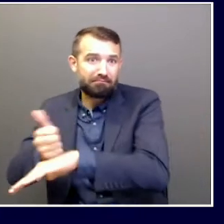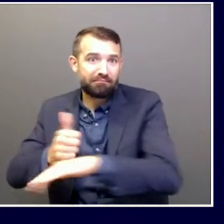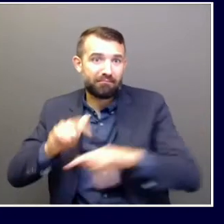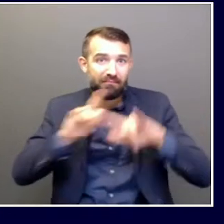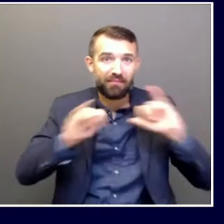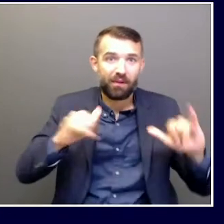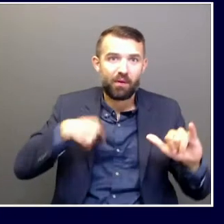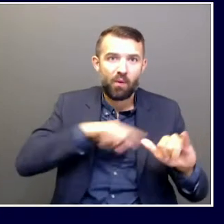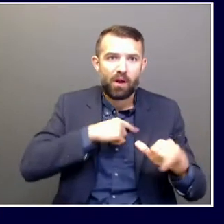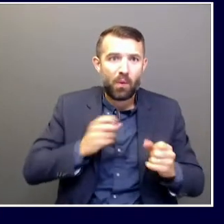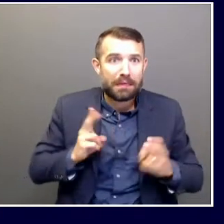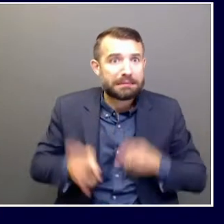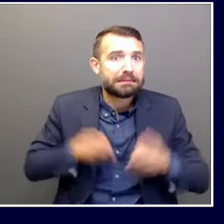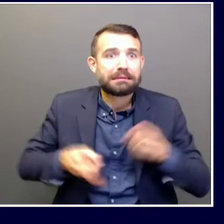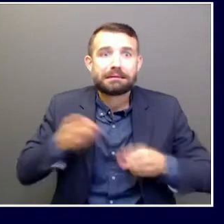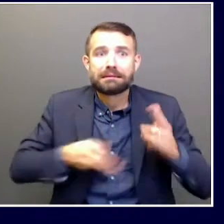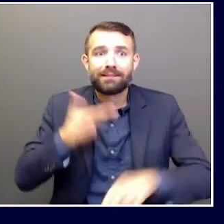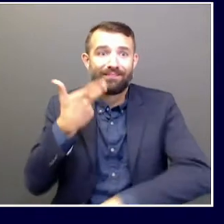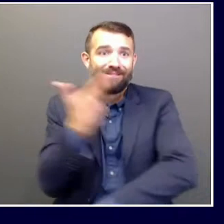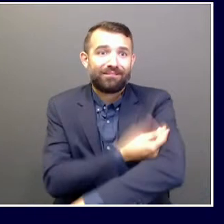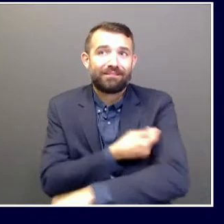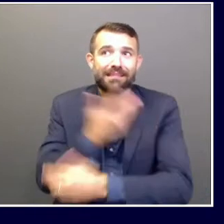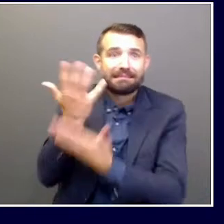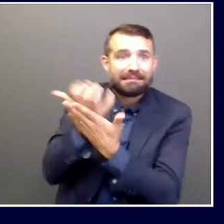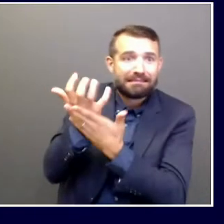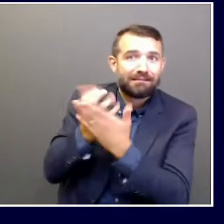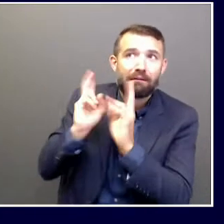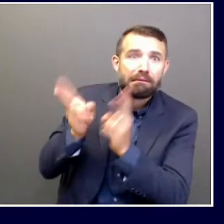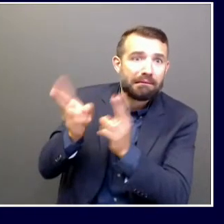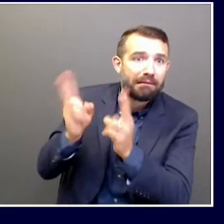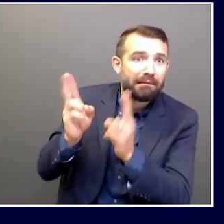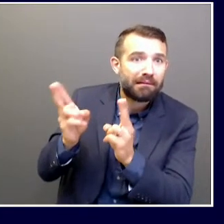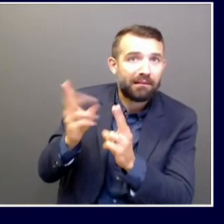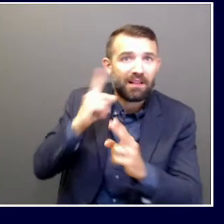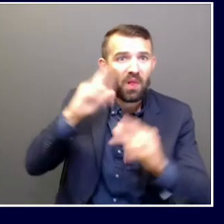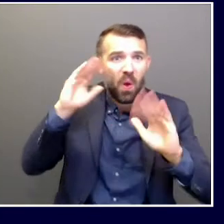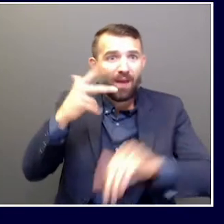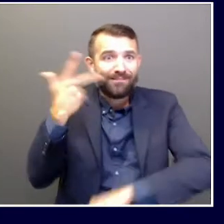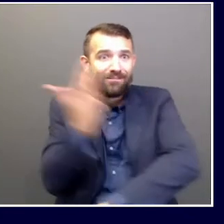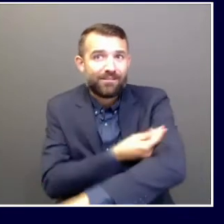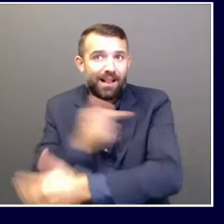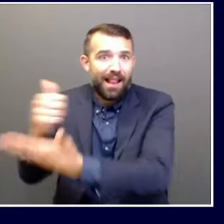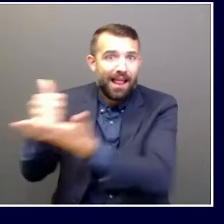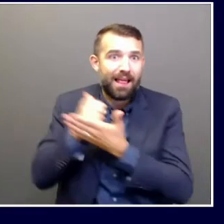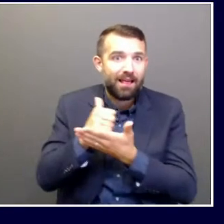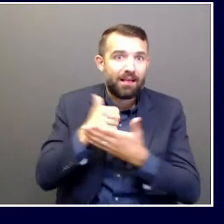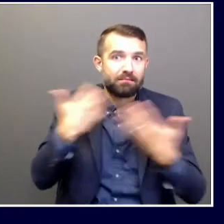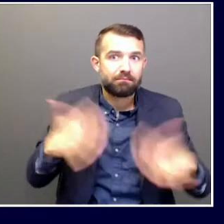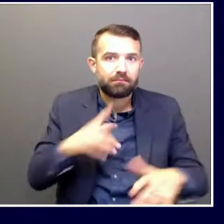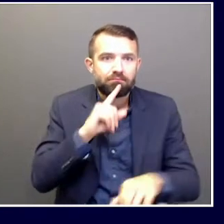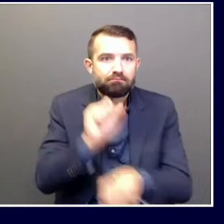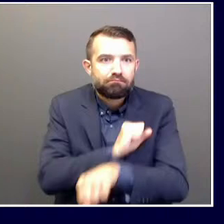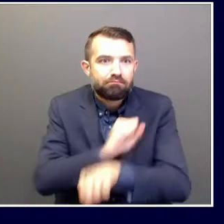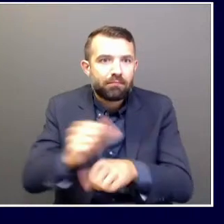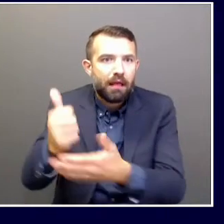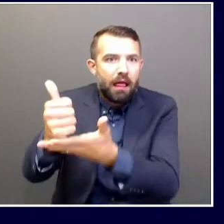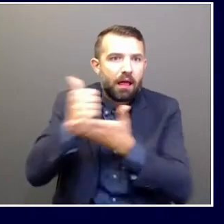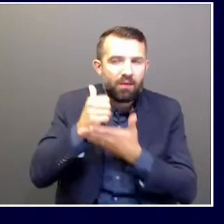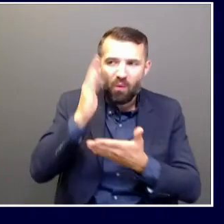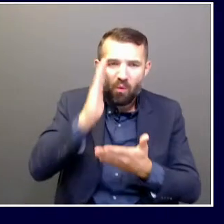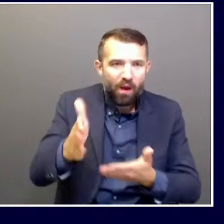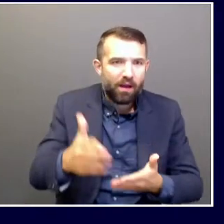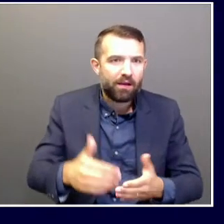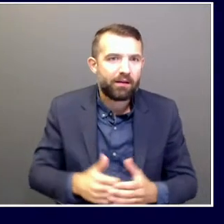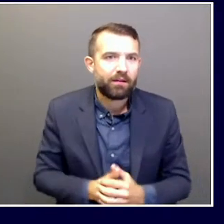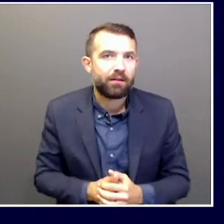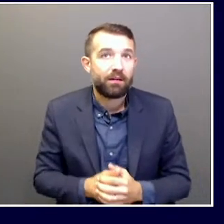We hoped beyond hope for the miracle of a vaccine. Last year, we only had a couple tools